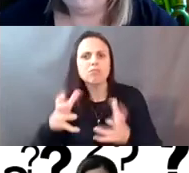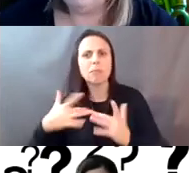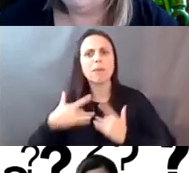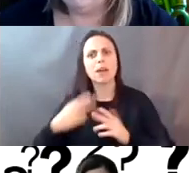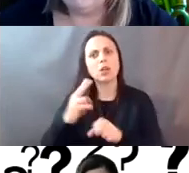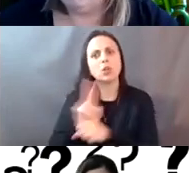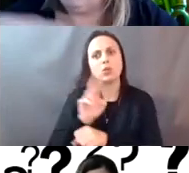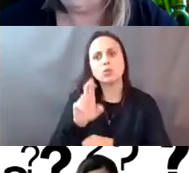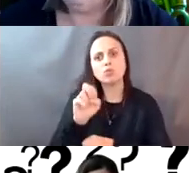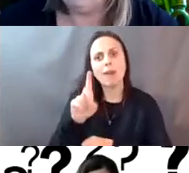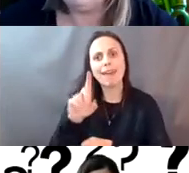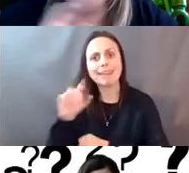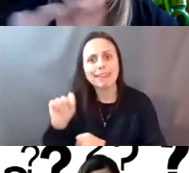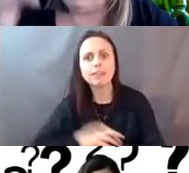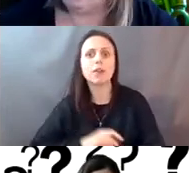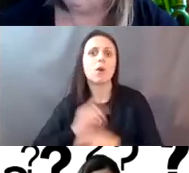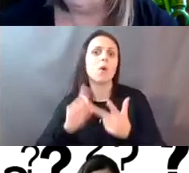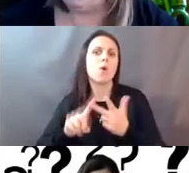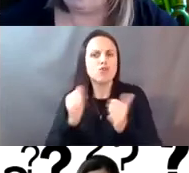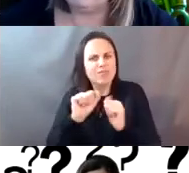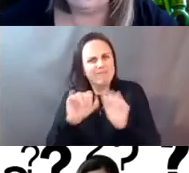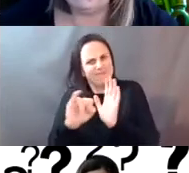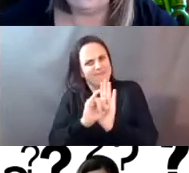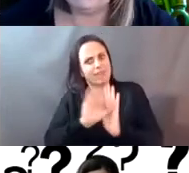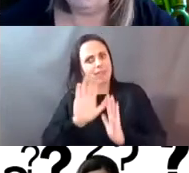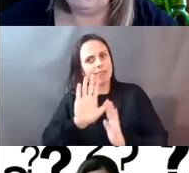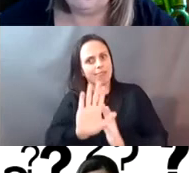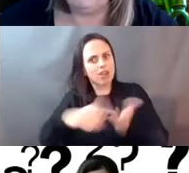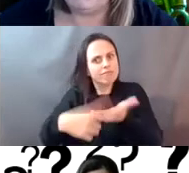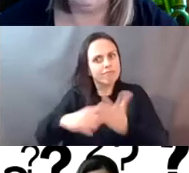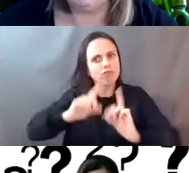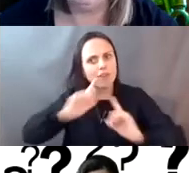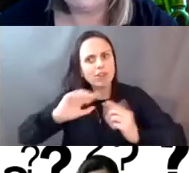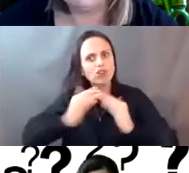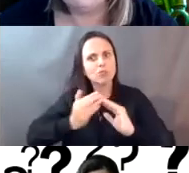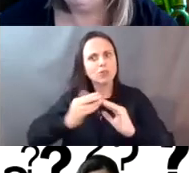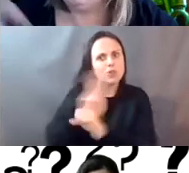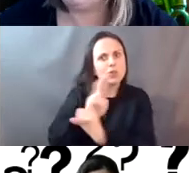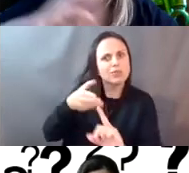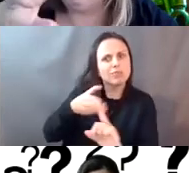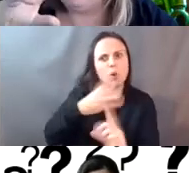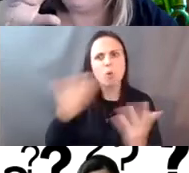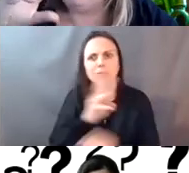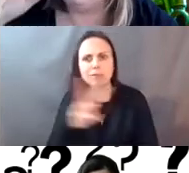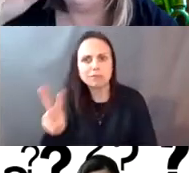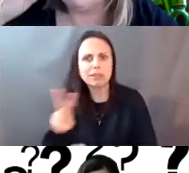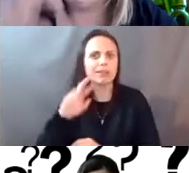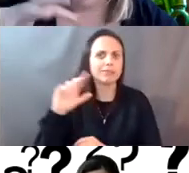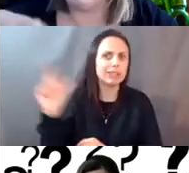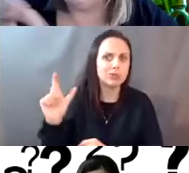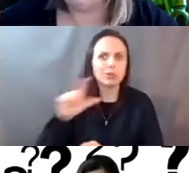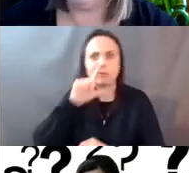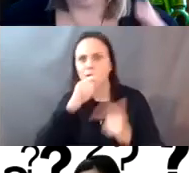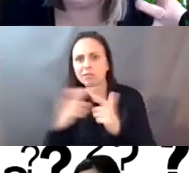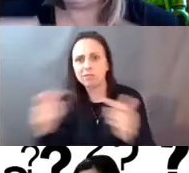thread? Is it, like really finding where those conversations and communities are gathering already, and take the